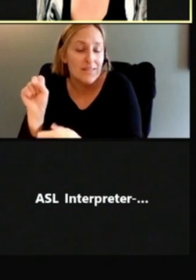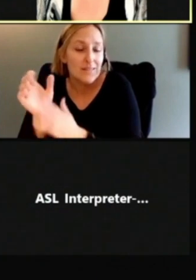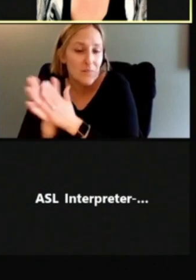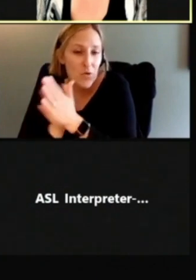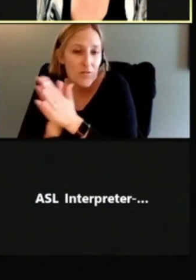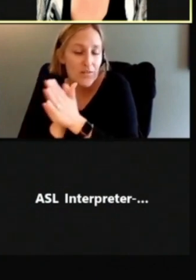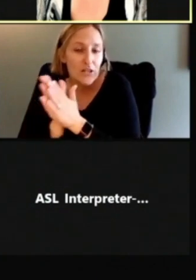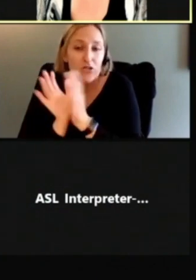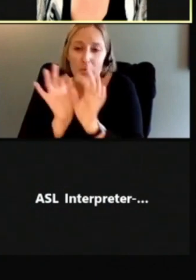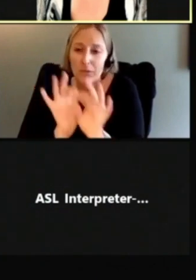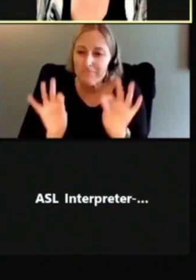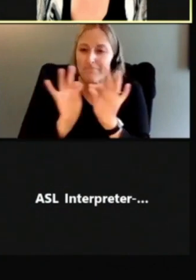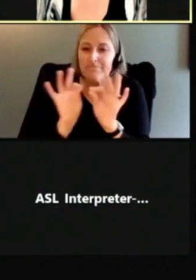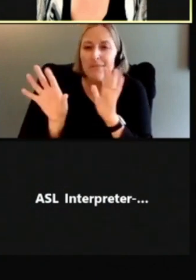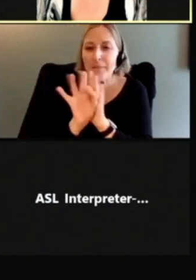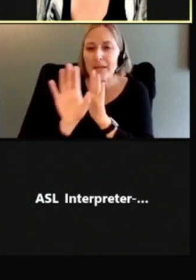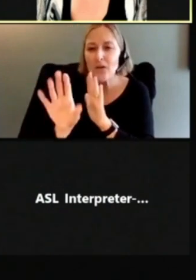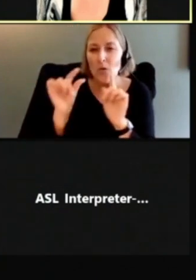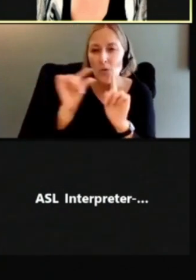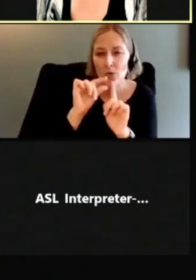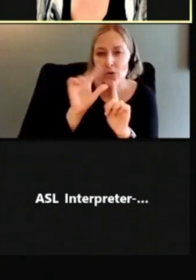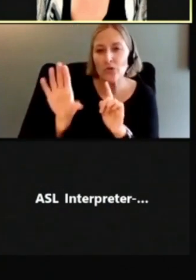images wisely.